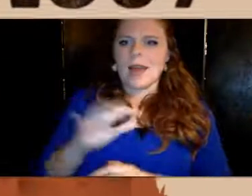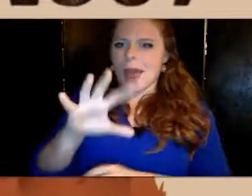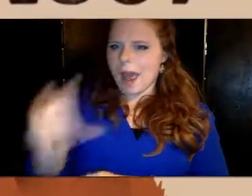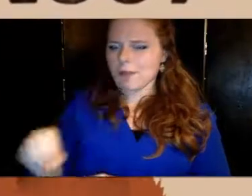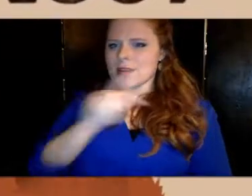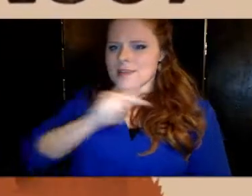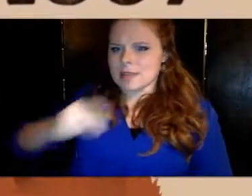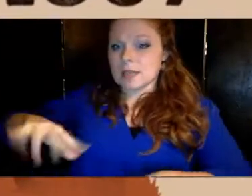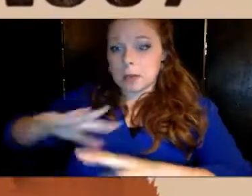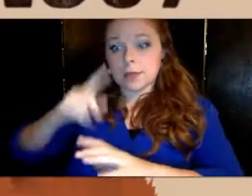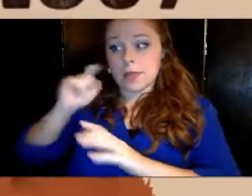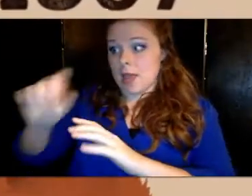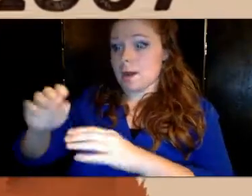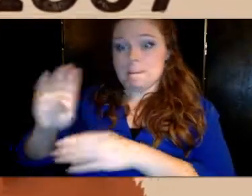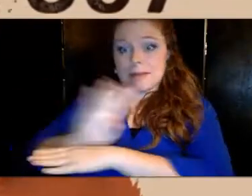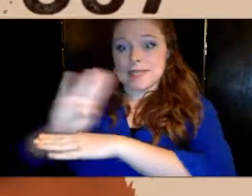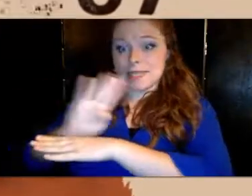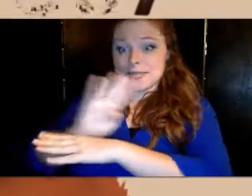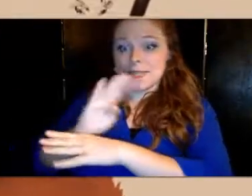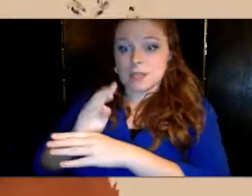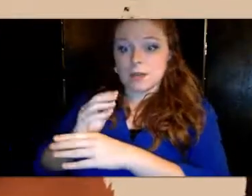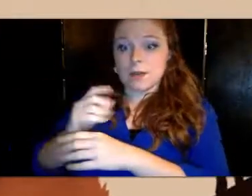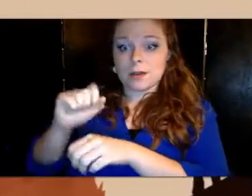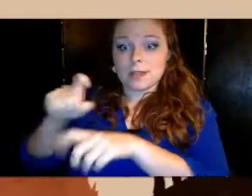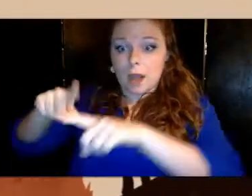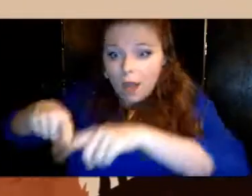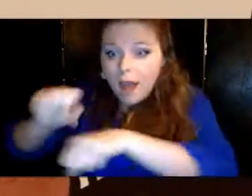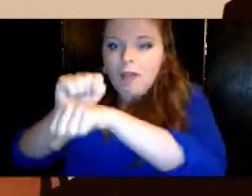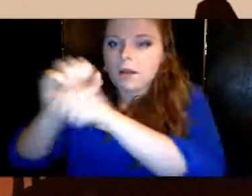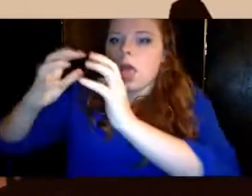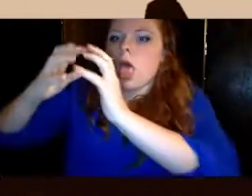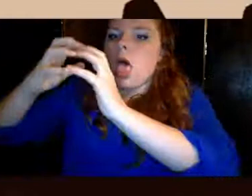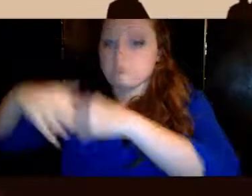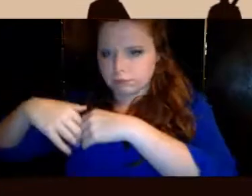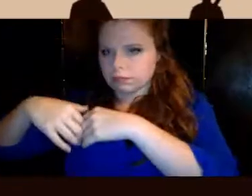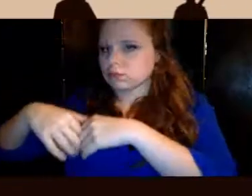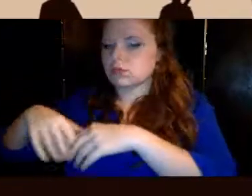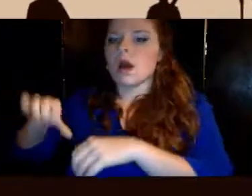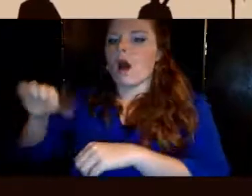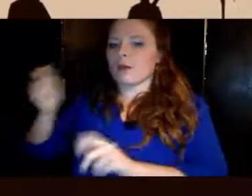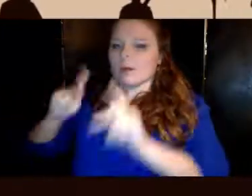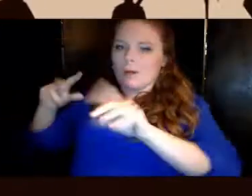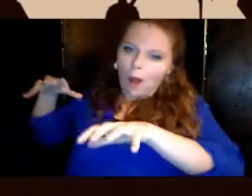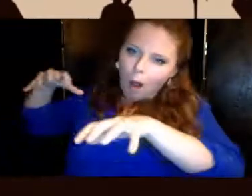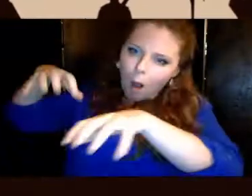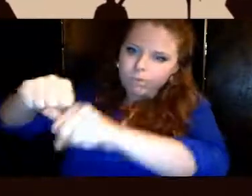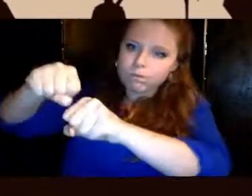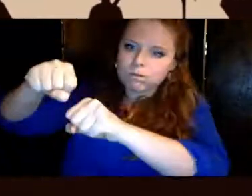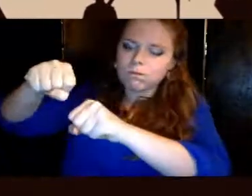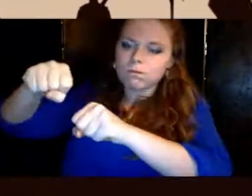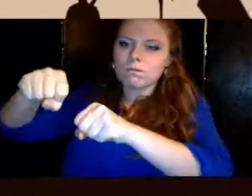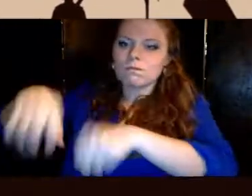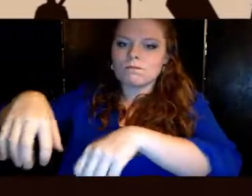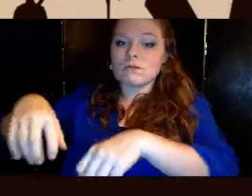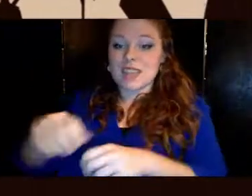African kingdoms whose economies it had come to dominate collapsed, leaving them open to conquest and colonization. And